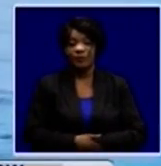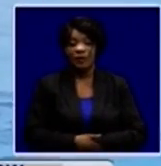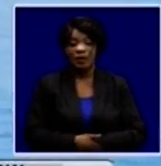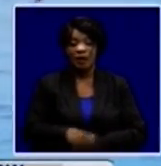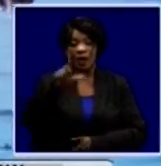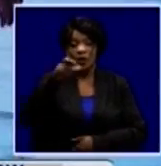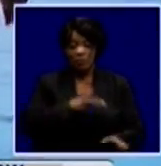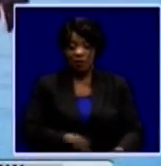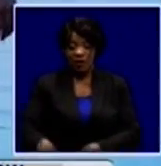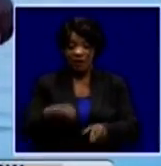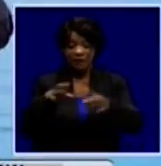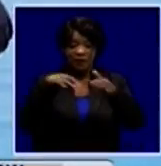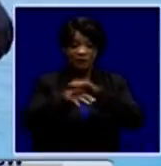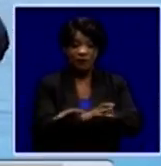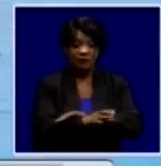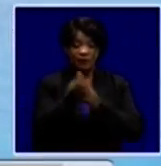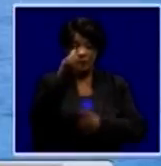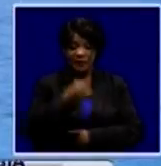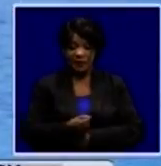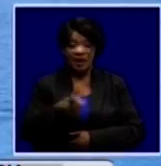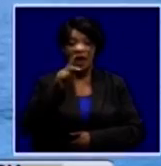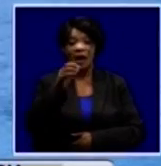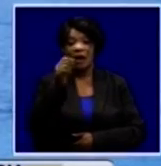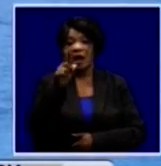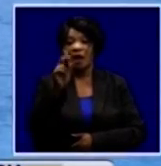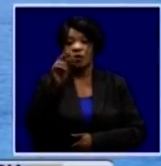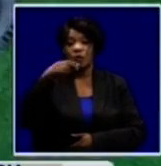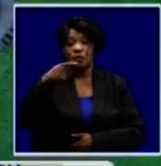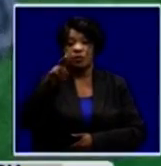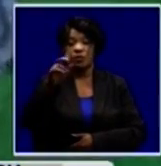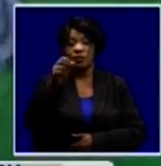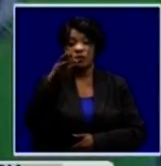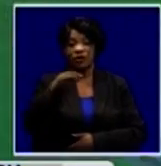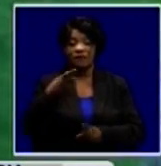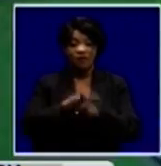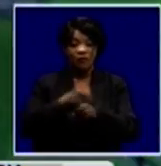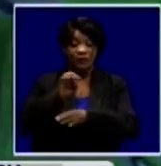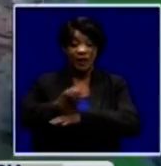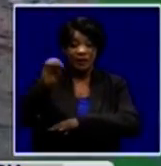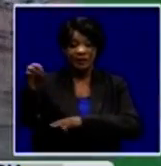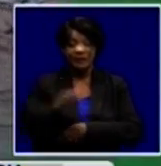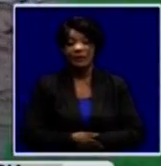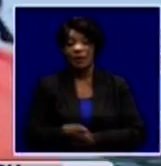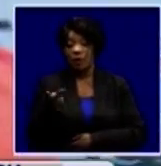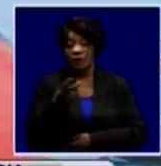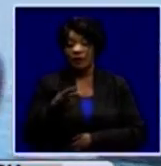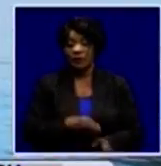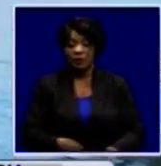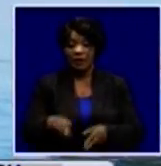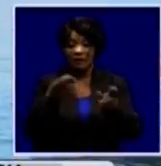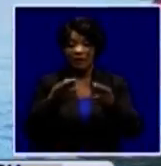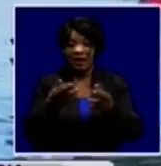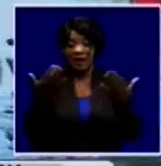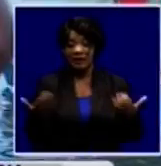from the south, while the Kalungwishi River flows in from the east. The two rivers form deltas that serve as fish